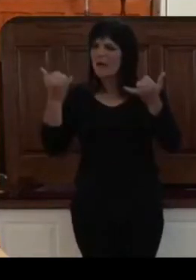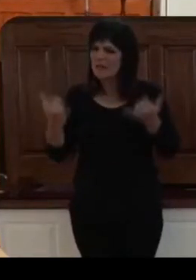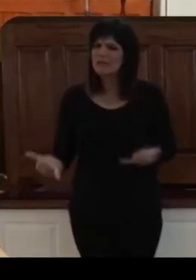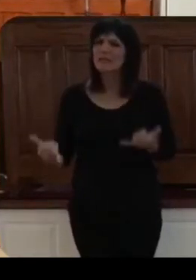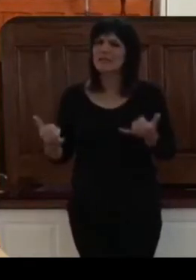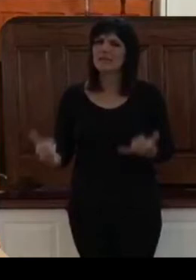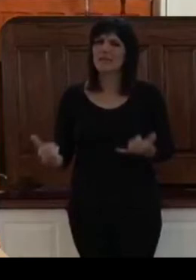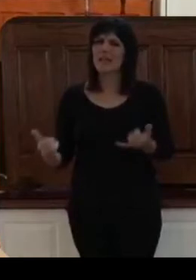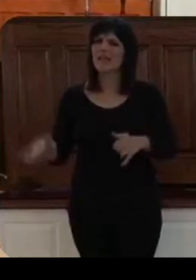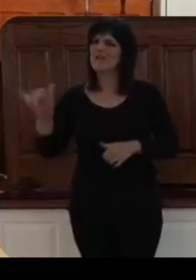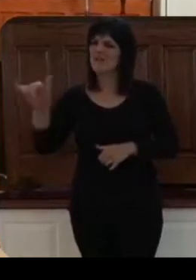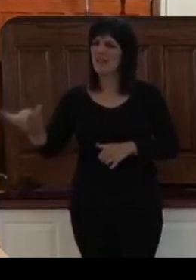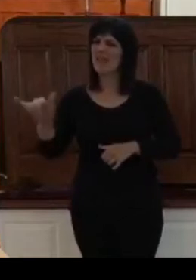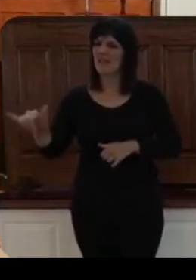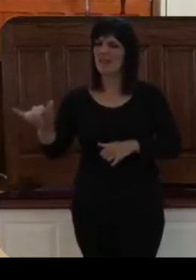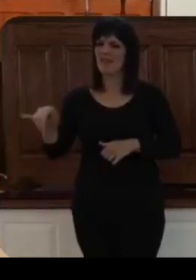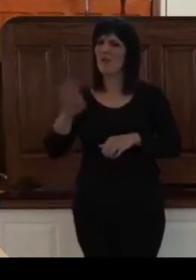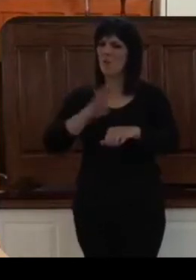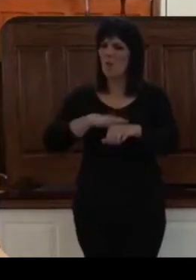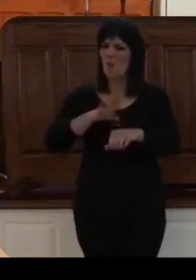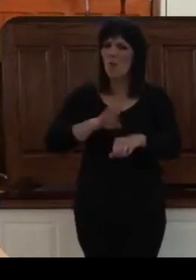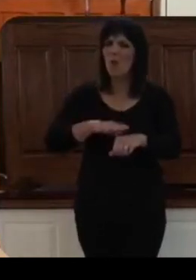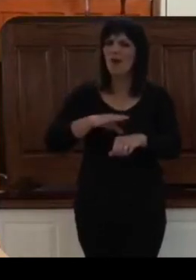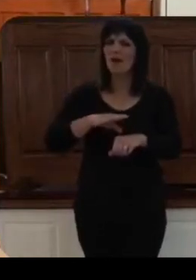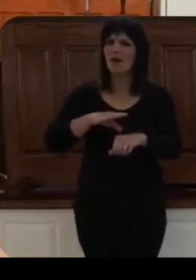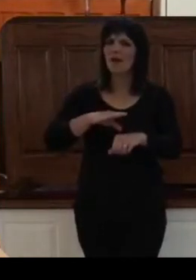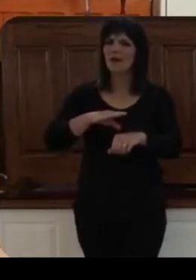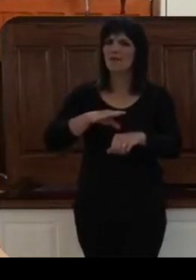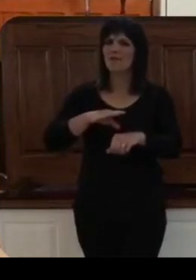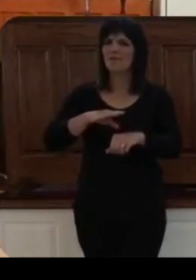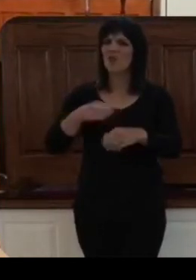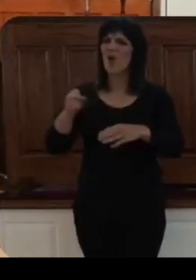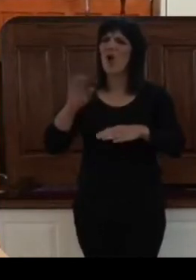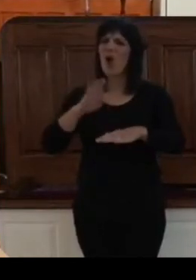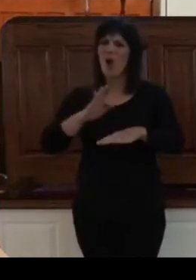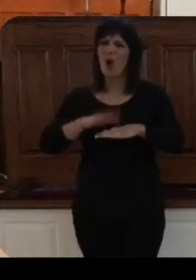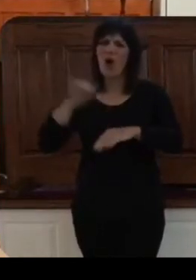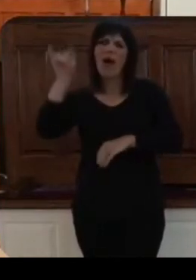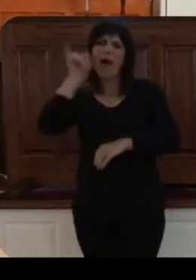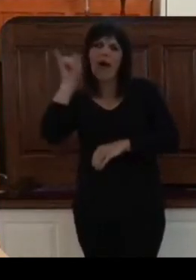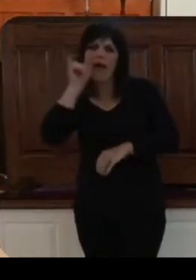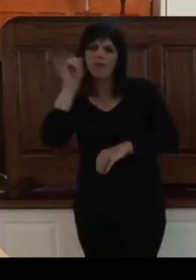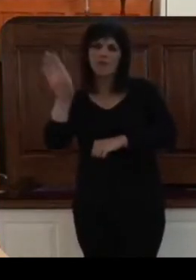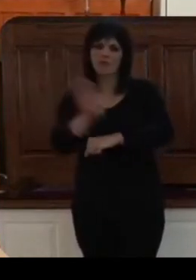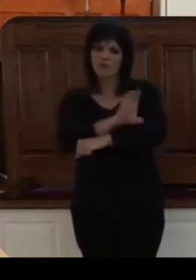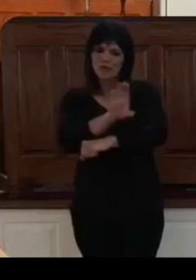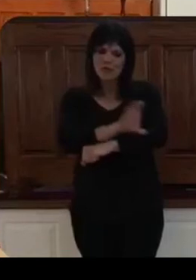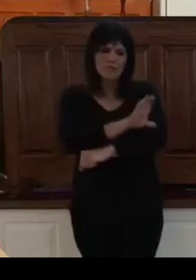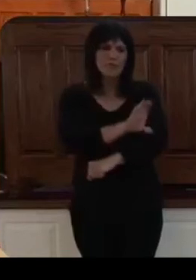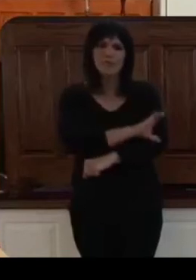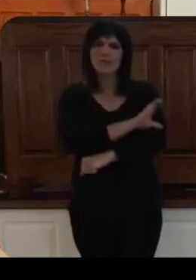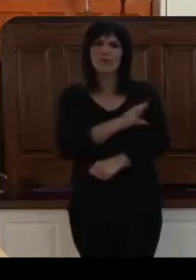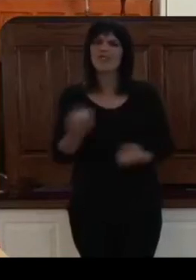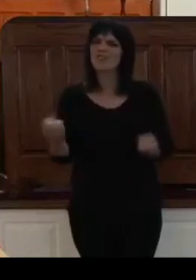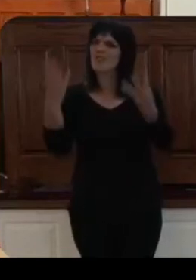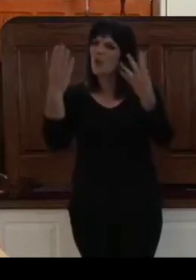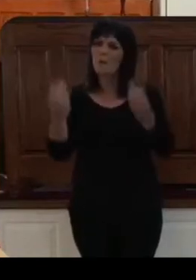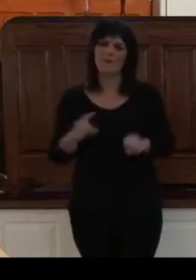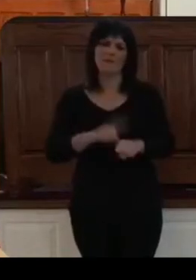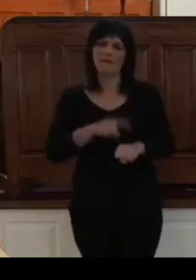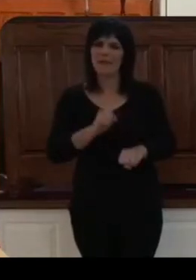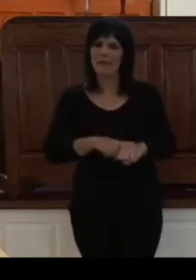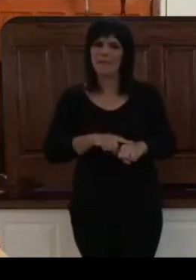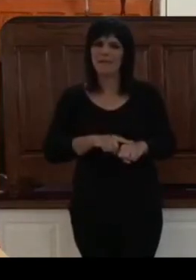to be that warning that, hey, we got our nose in our computers too much. We got our nose in our laptops, our nose in our cell phones, and we don't